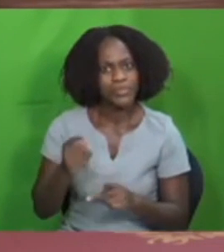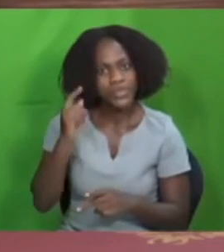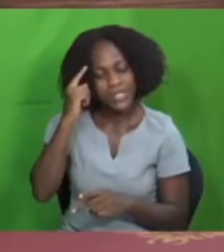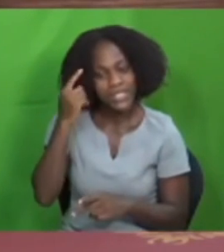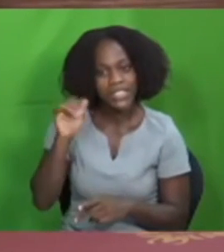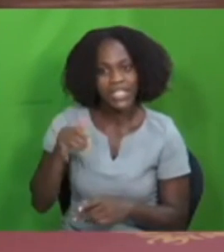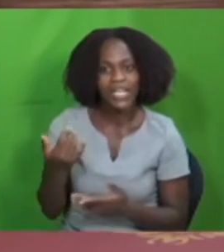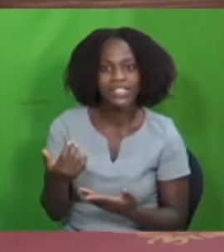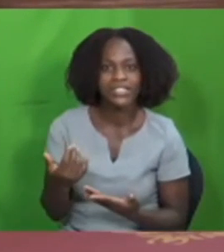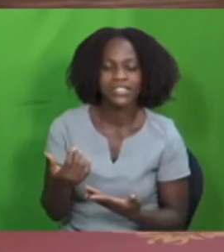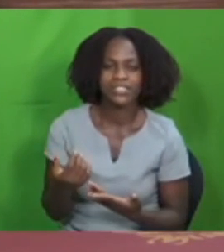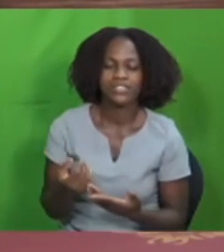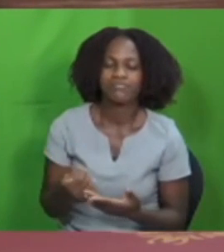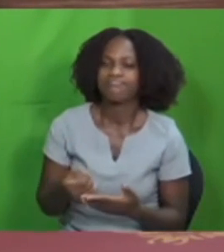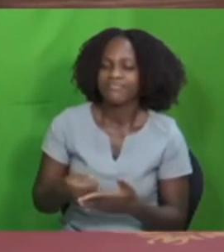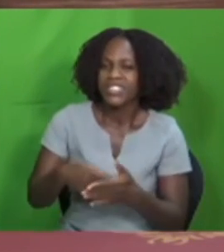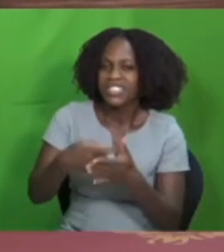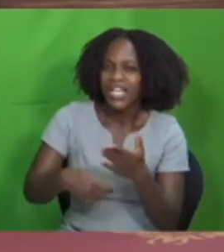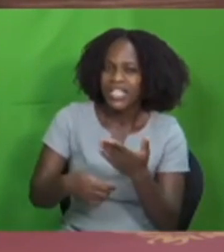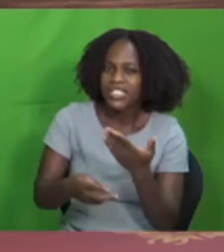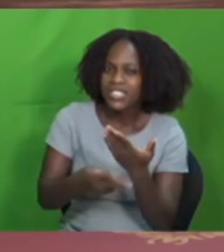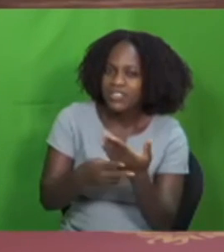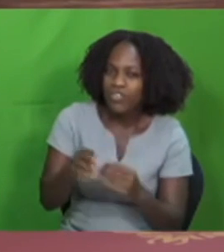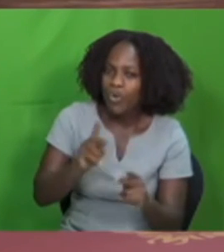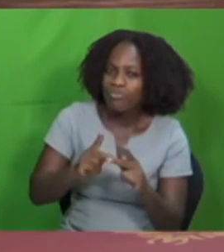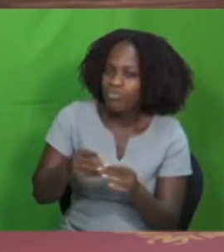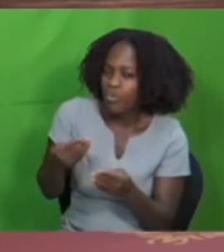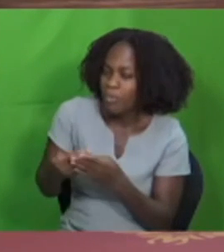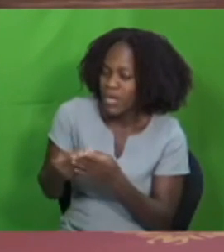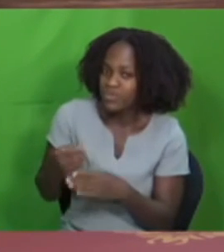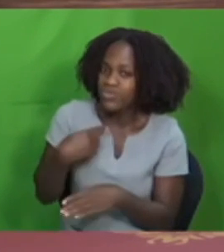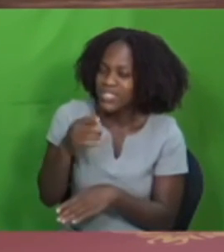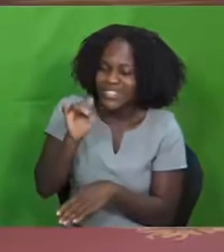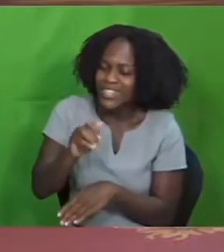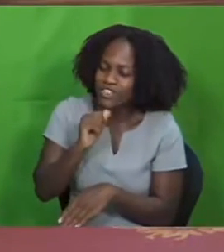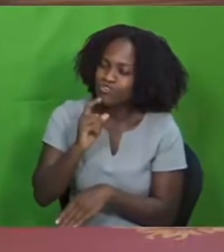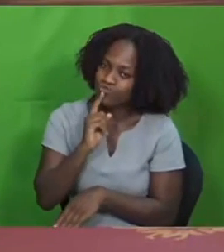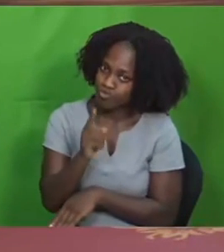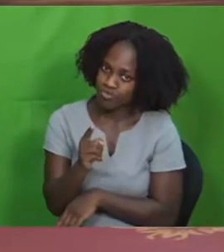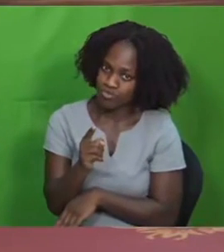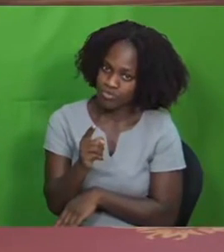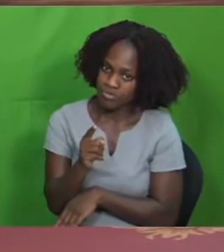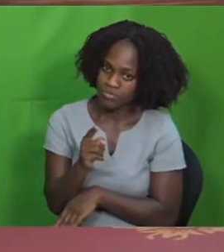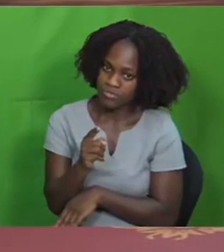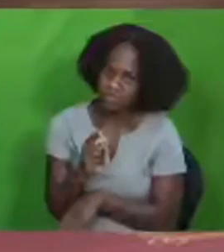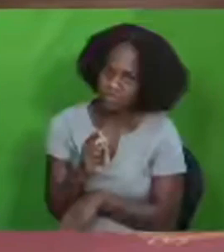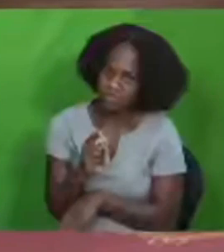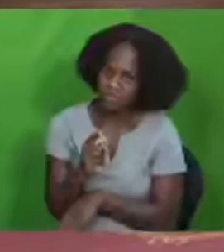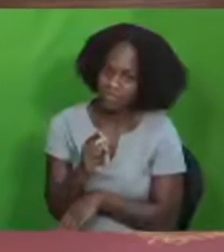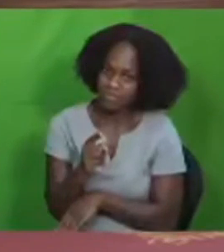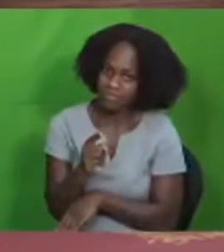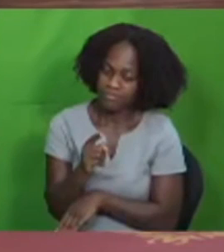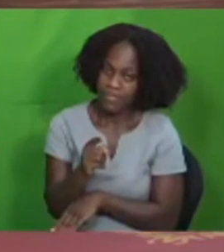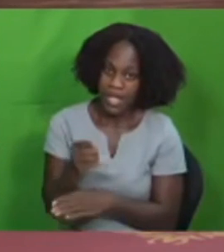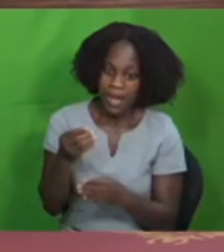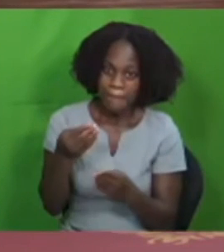to taxing savings or capital in people's wallets. I want to say for a fact that that is not true. Balances on wallets will